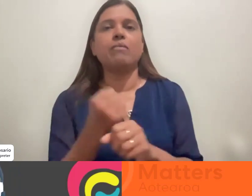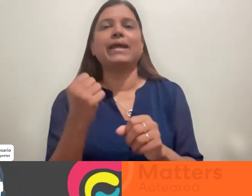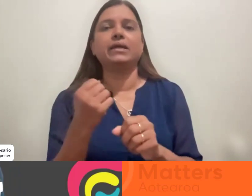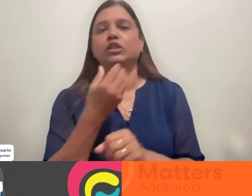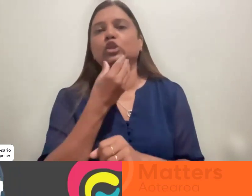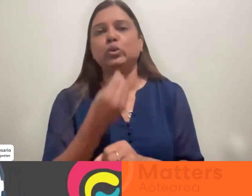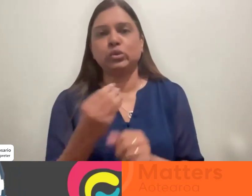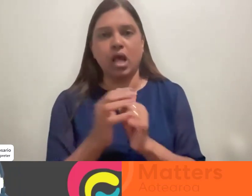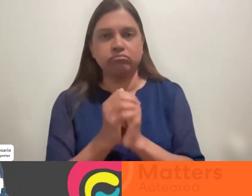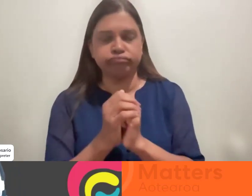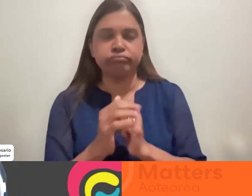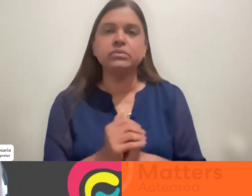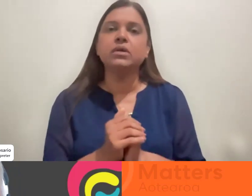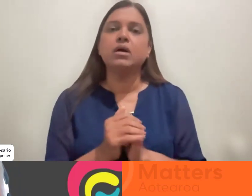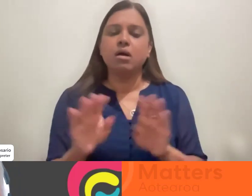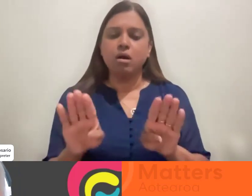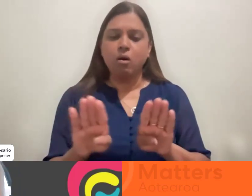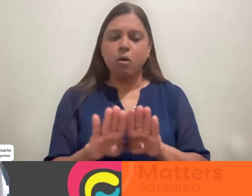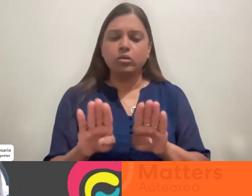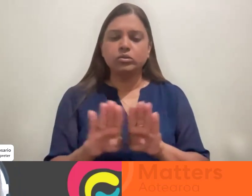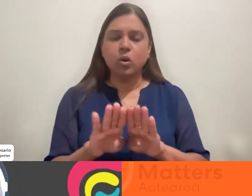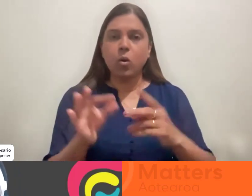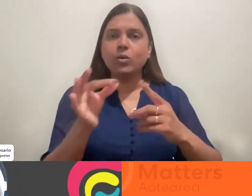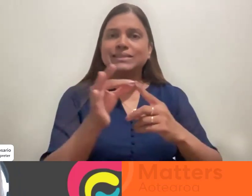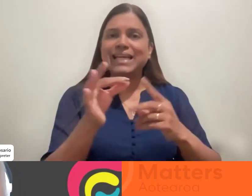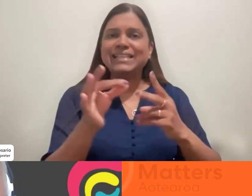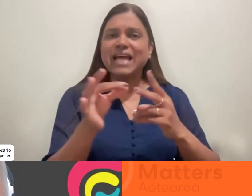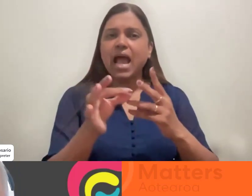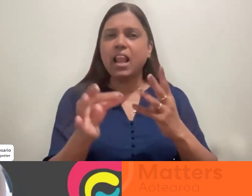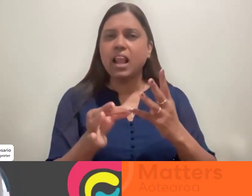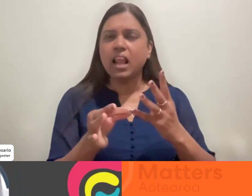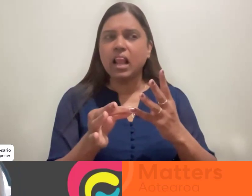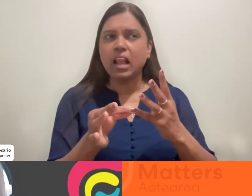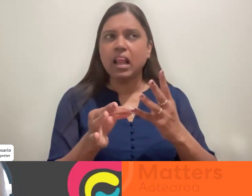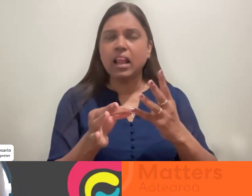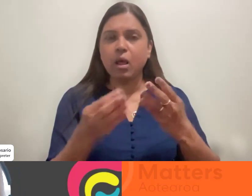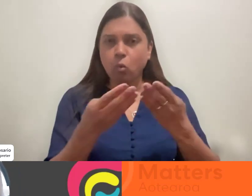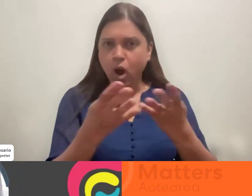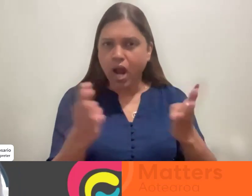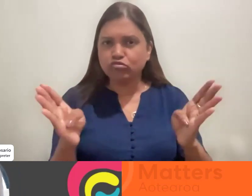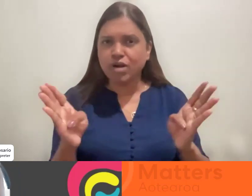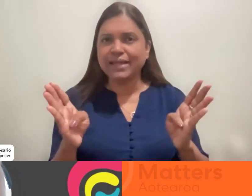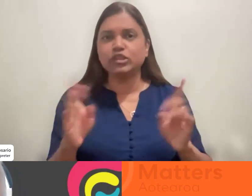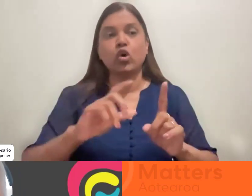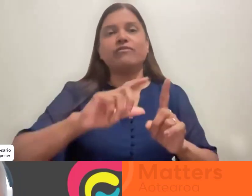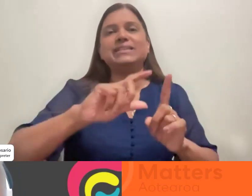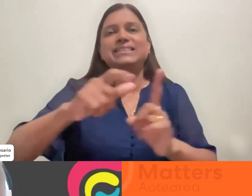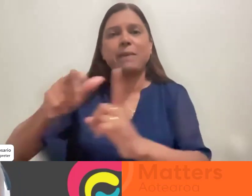with, in detail, a wide range of disabilities.